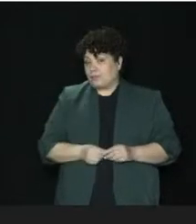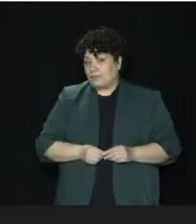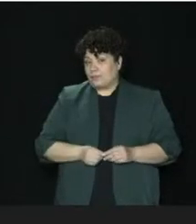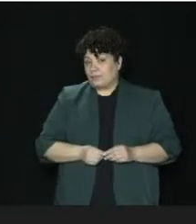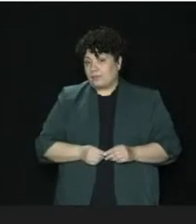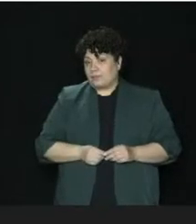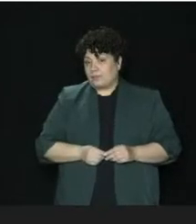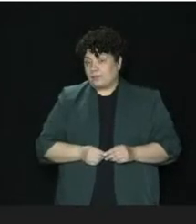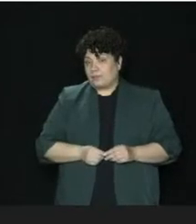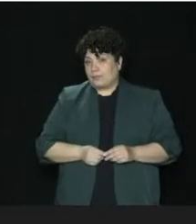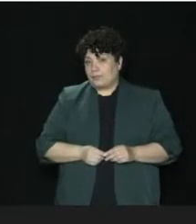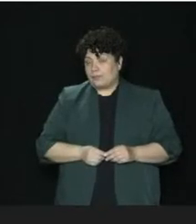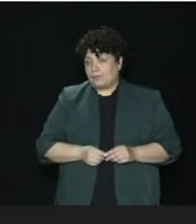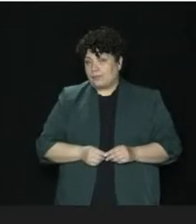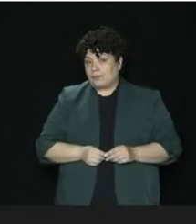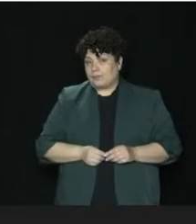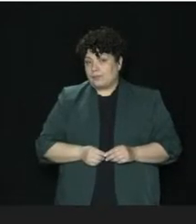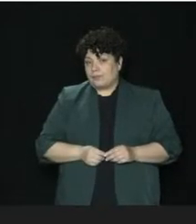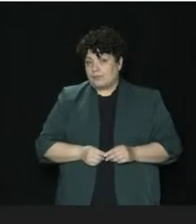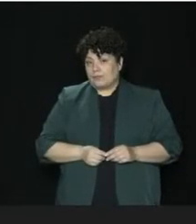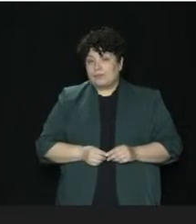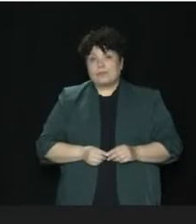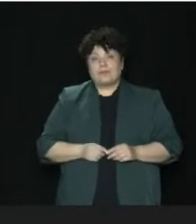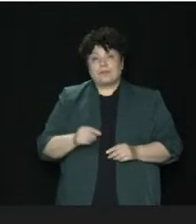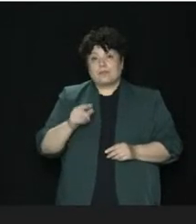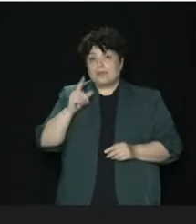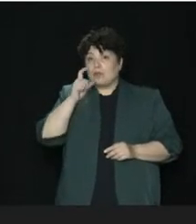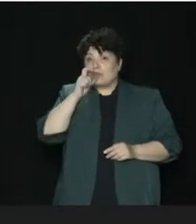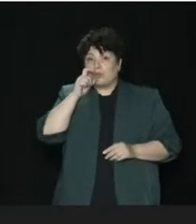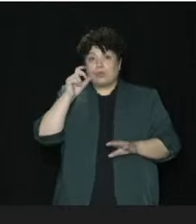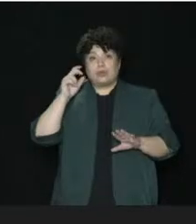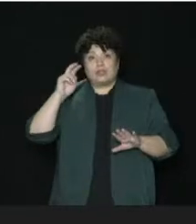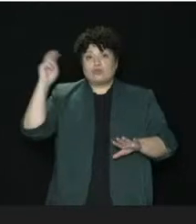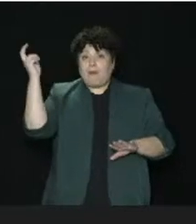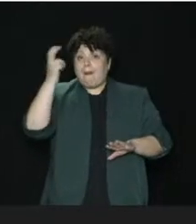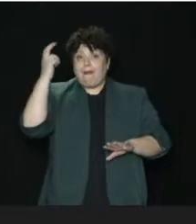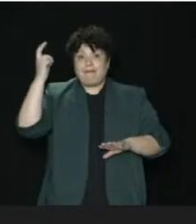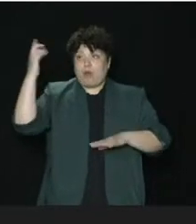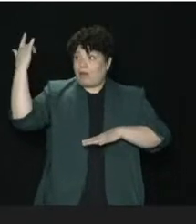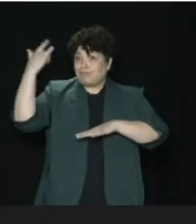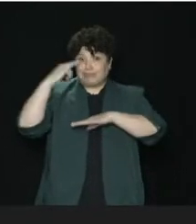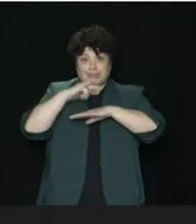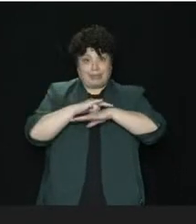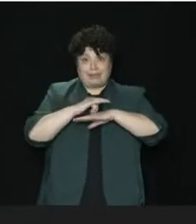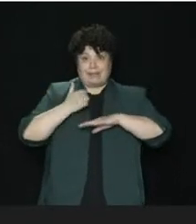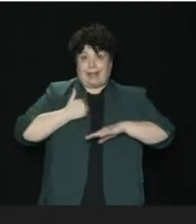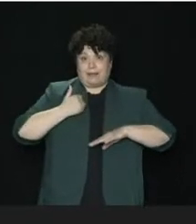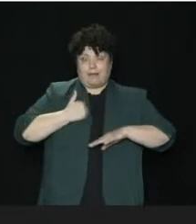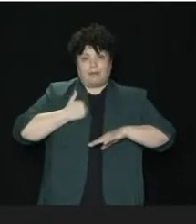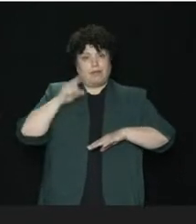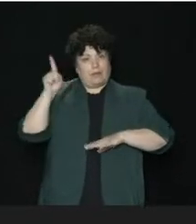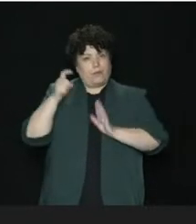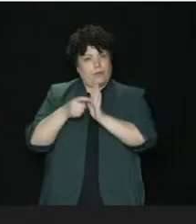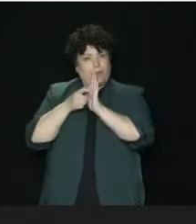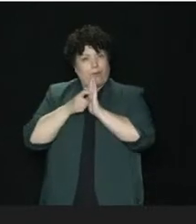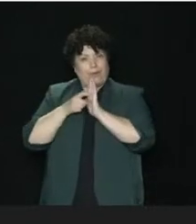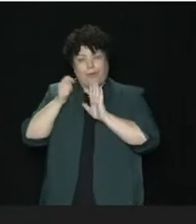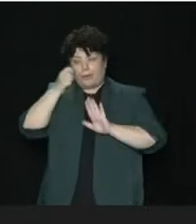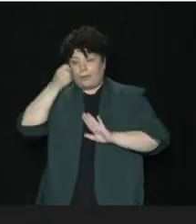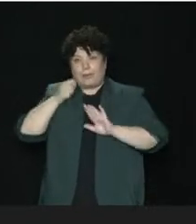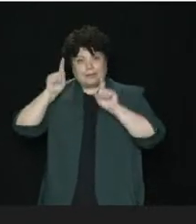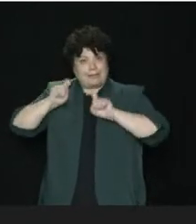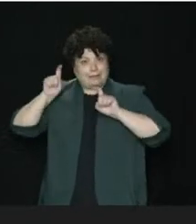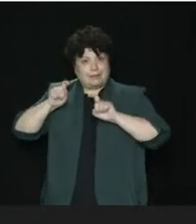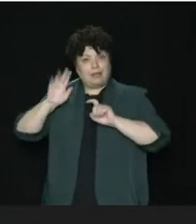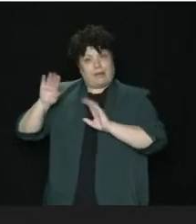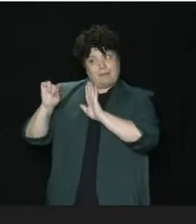I think it's important to emphasize that travelers arriving in Canada have to do a test before boarding the